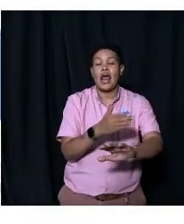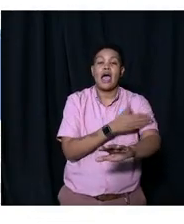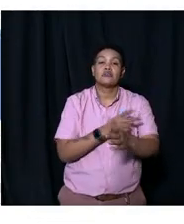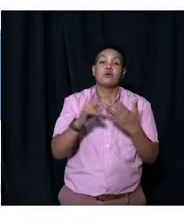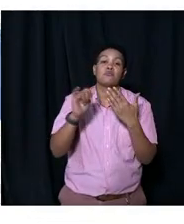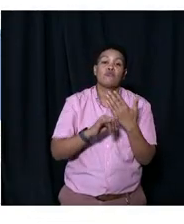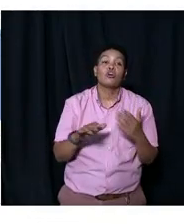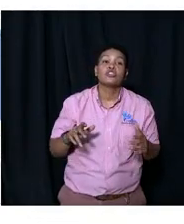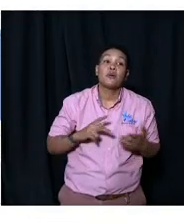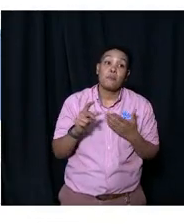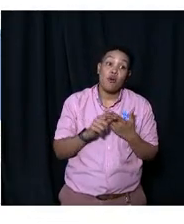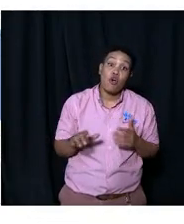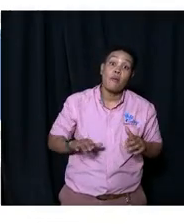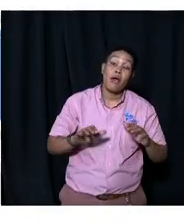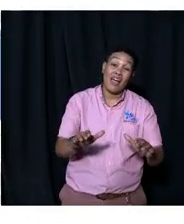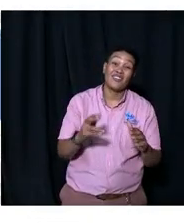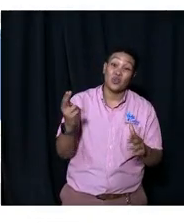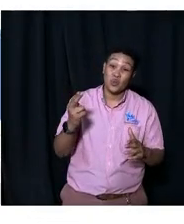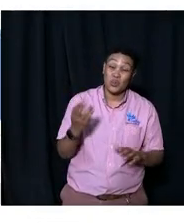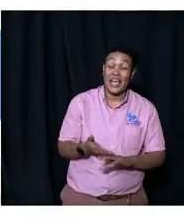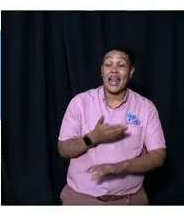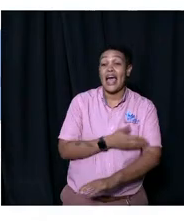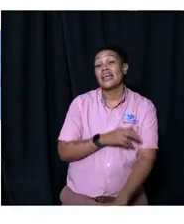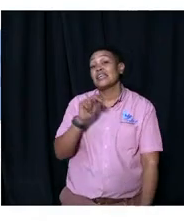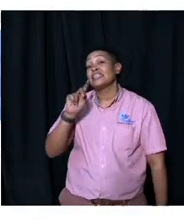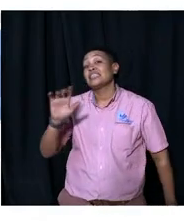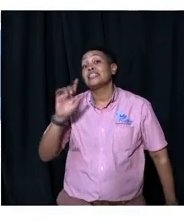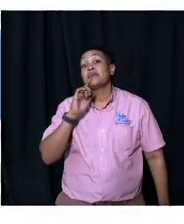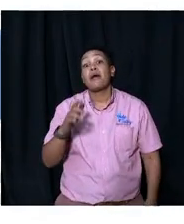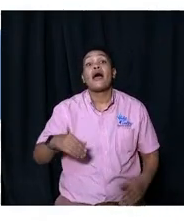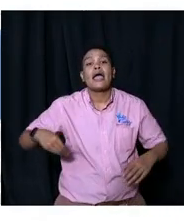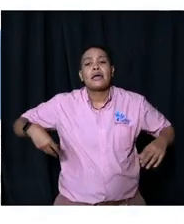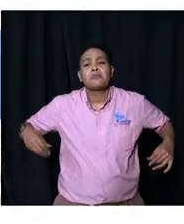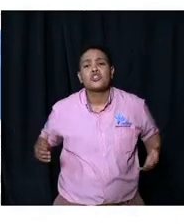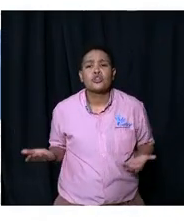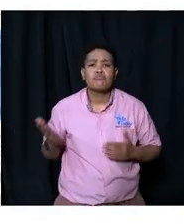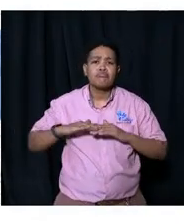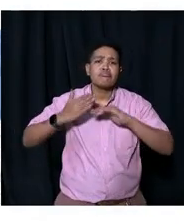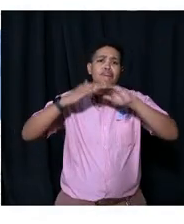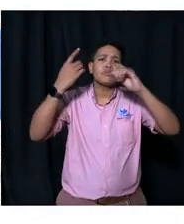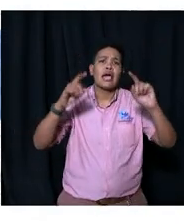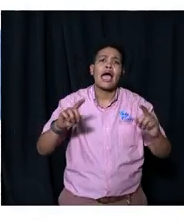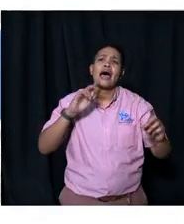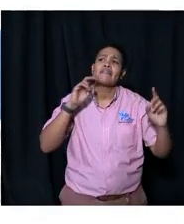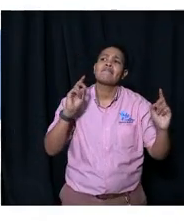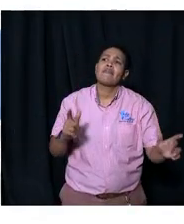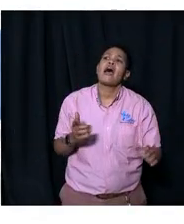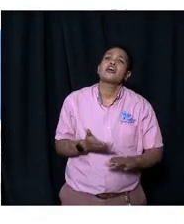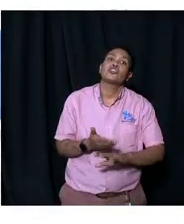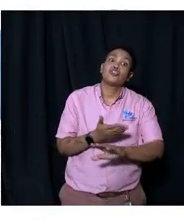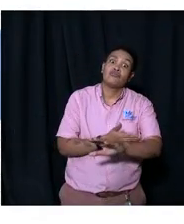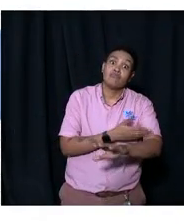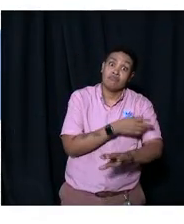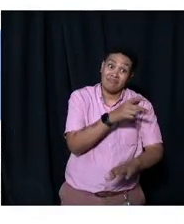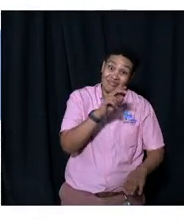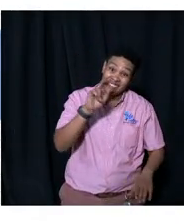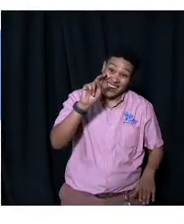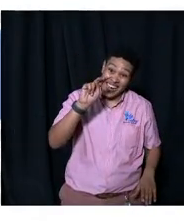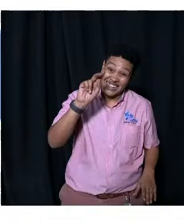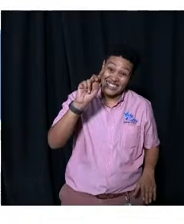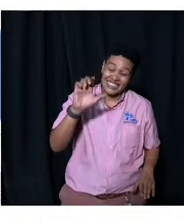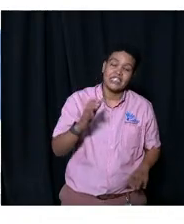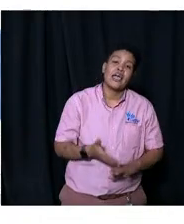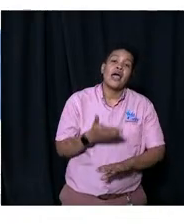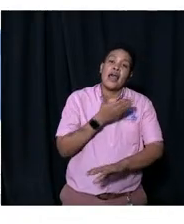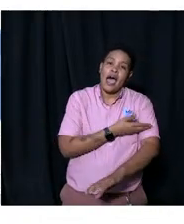to enhance the NDC by raising ambition and fast-tracking implementation of that enhanced NDC. We also have